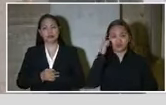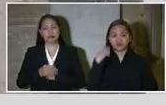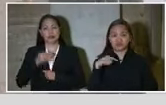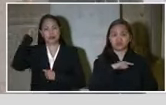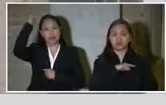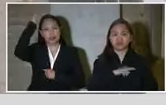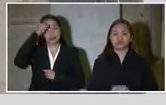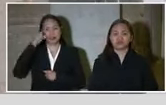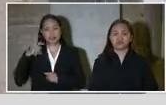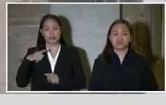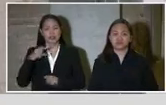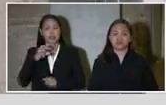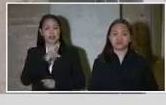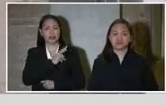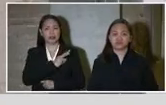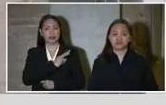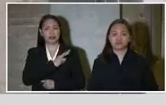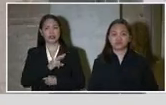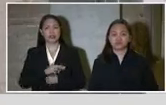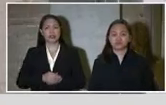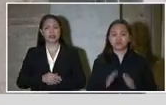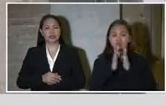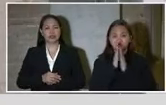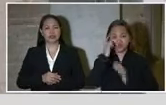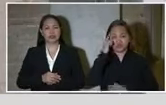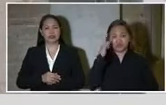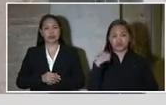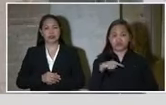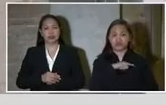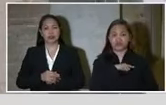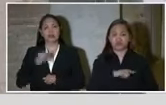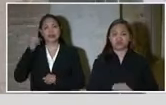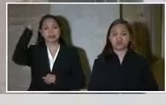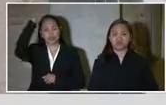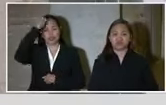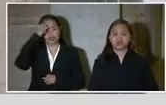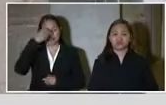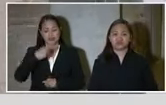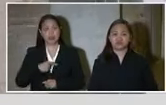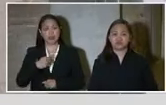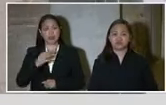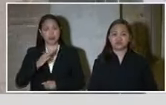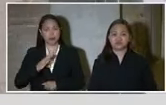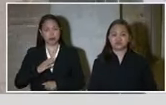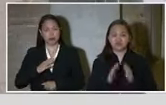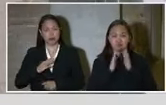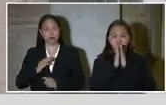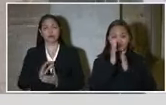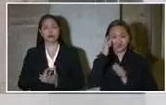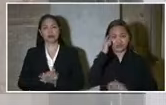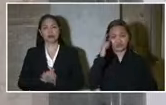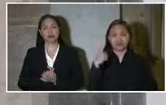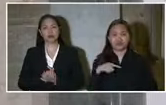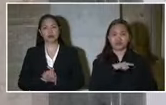San Lorenzo Ruiz, pray for us. San Pedro Calungsod, pray for